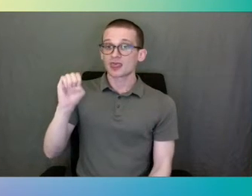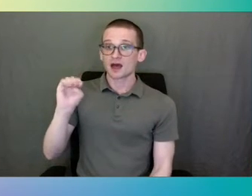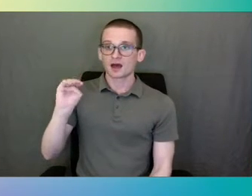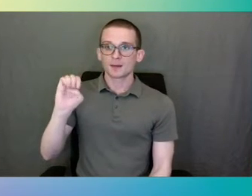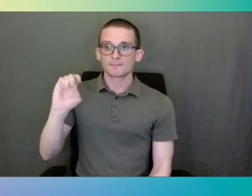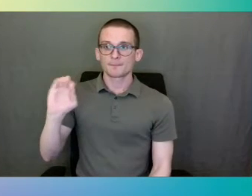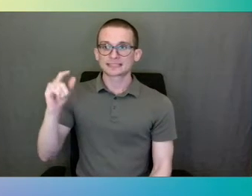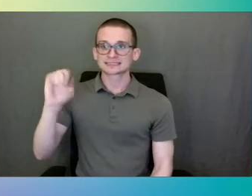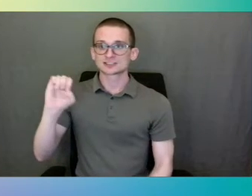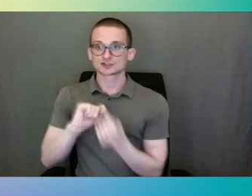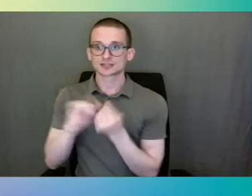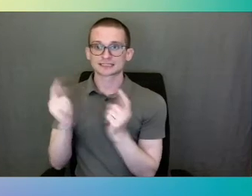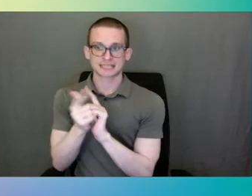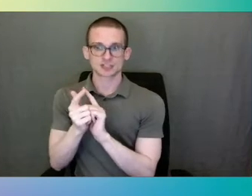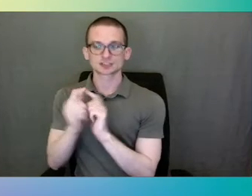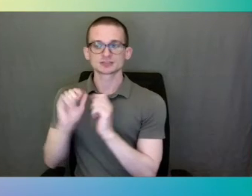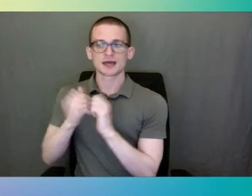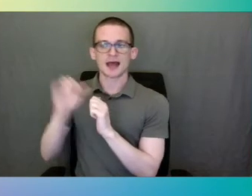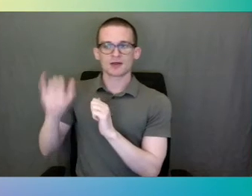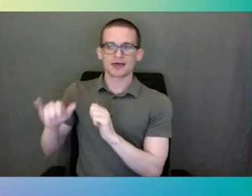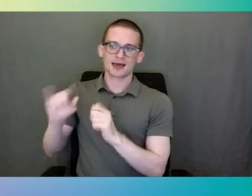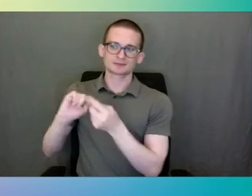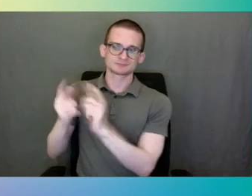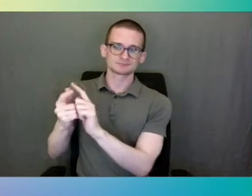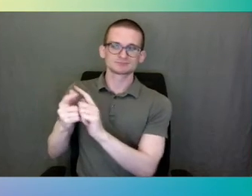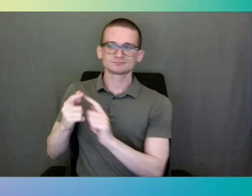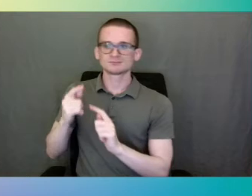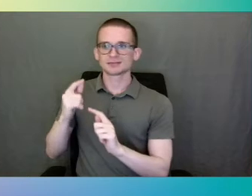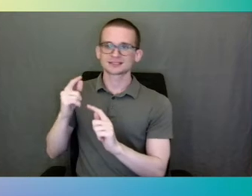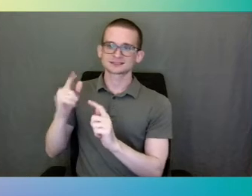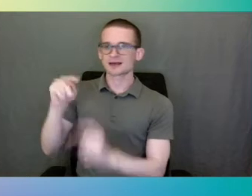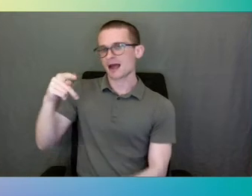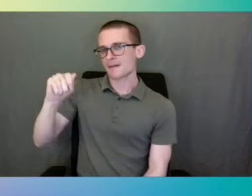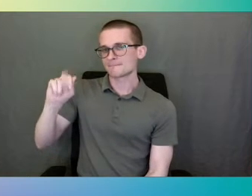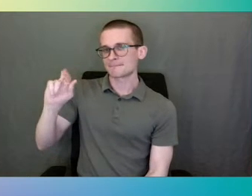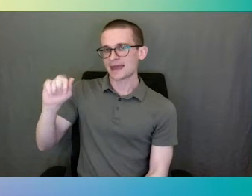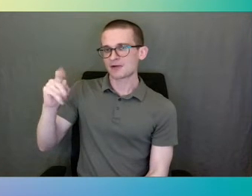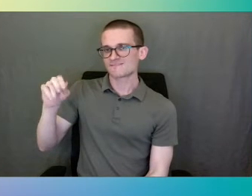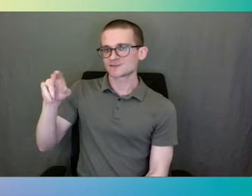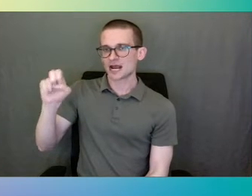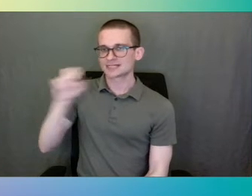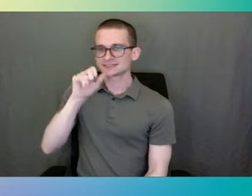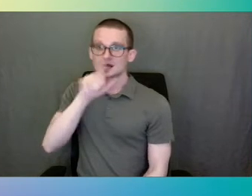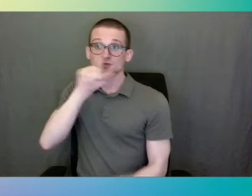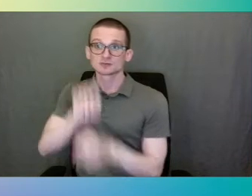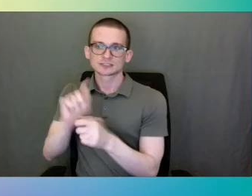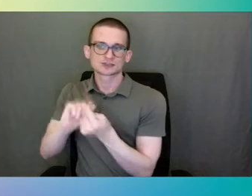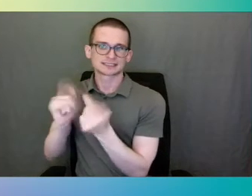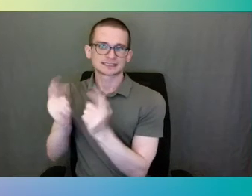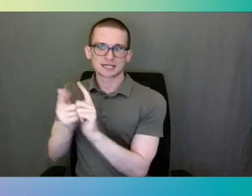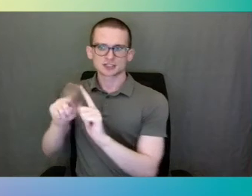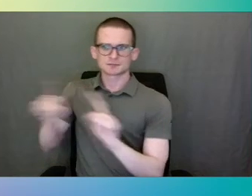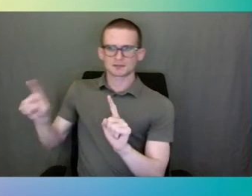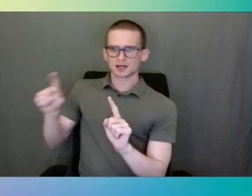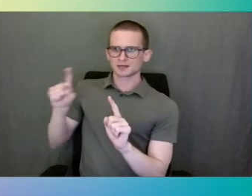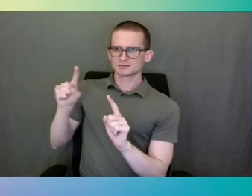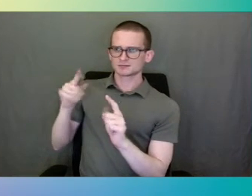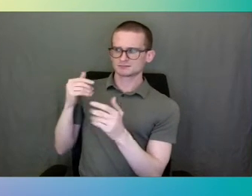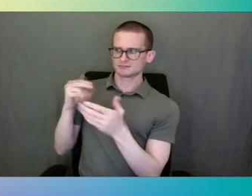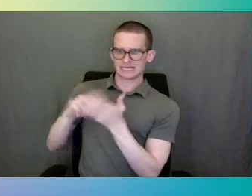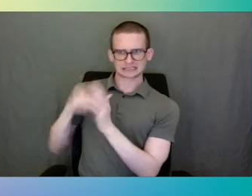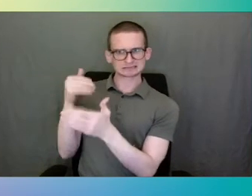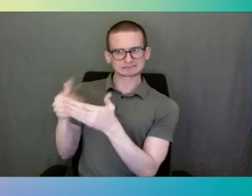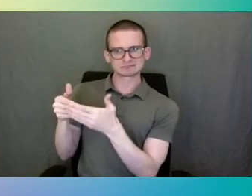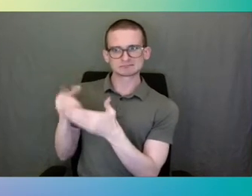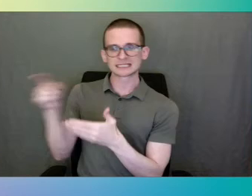job of this. Eugene Peterson, who died a few months ago, is actually the one who translated the Bible that is what we call